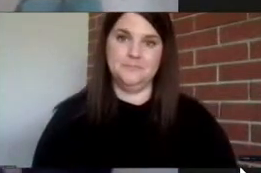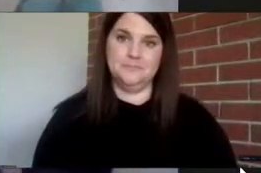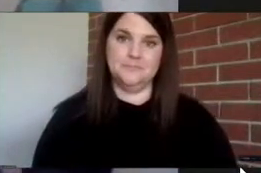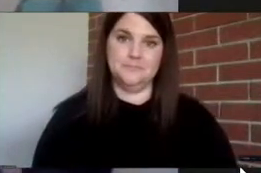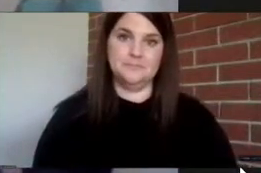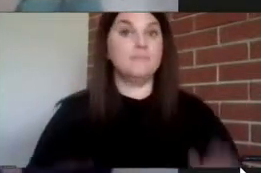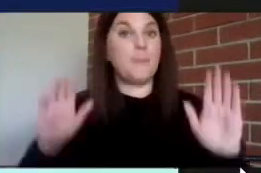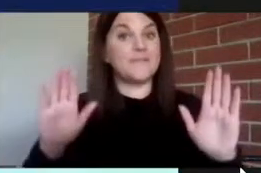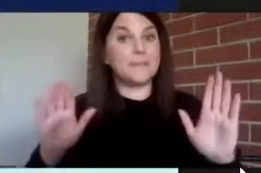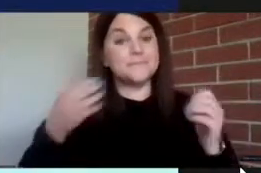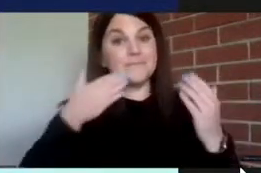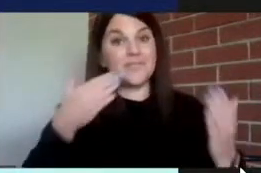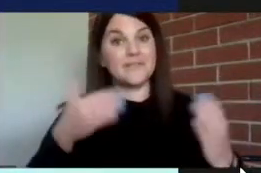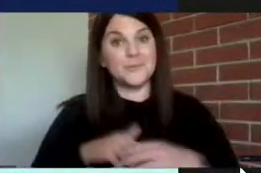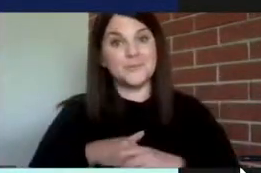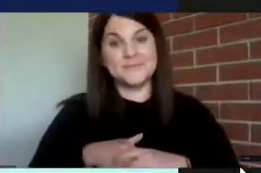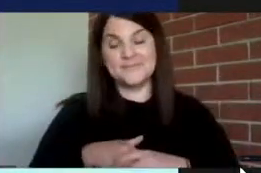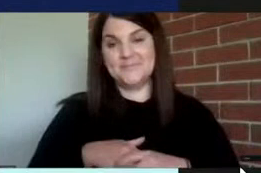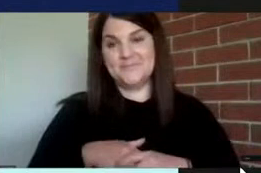Wonderful, thank you.